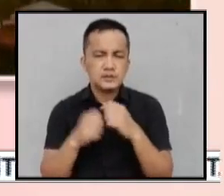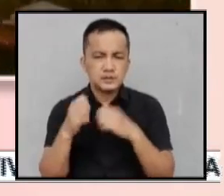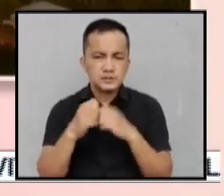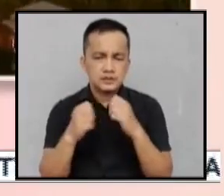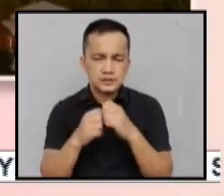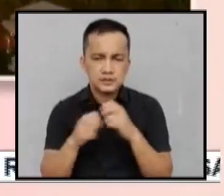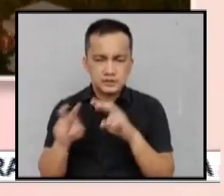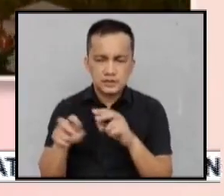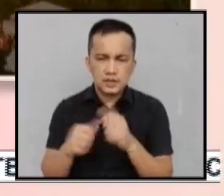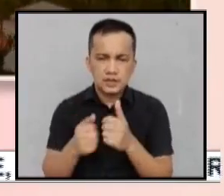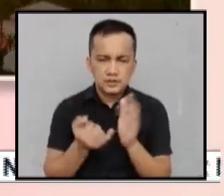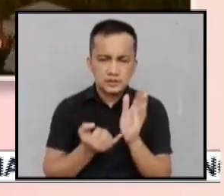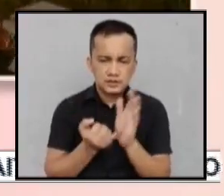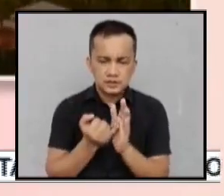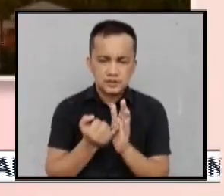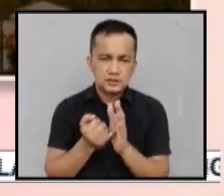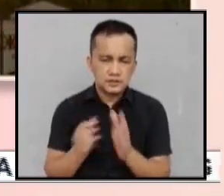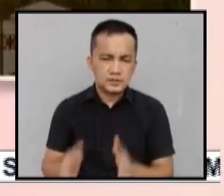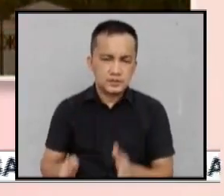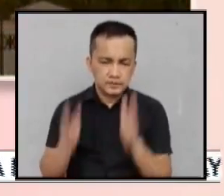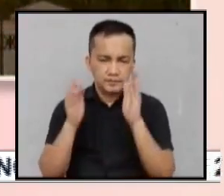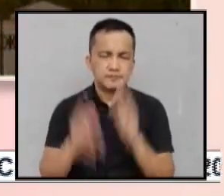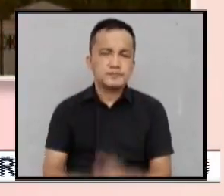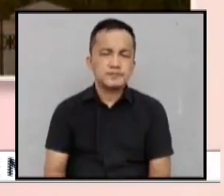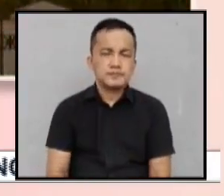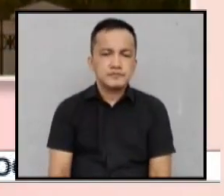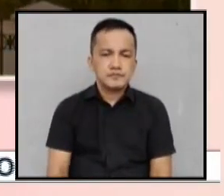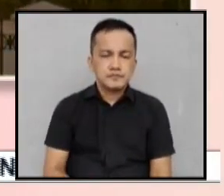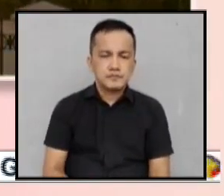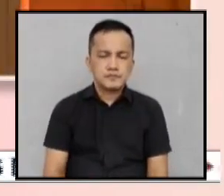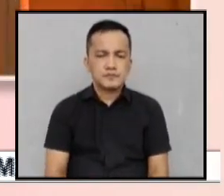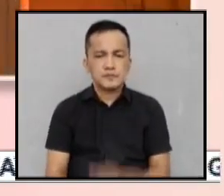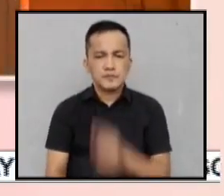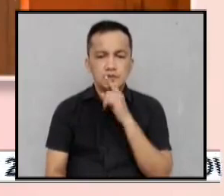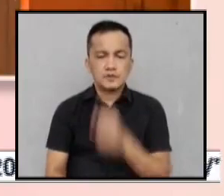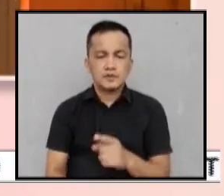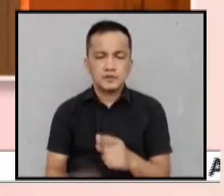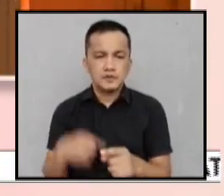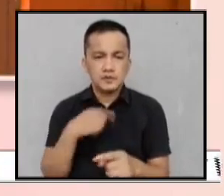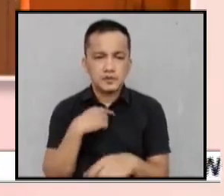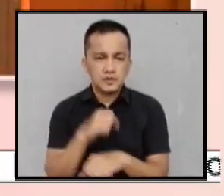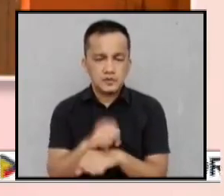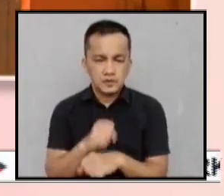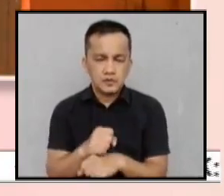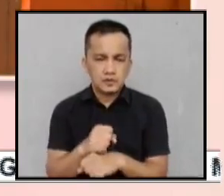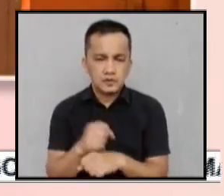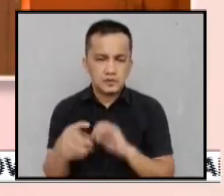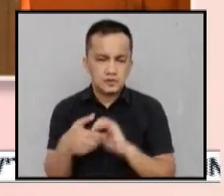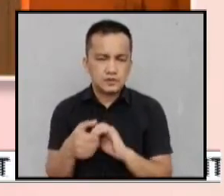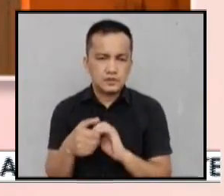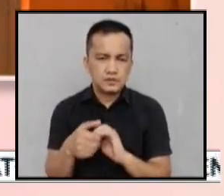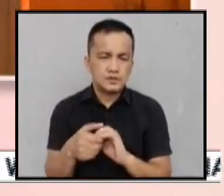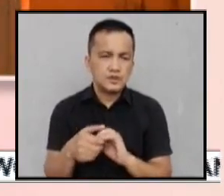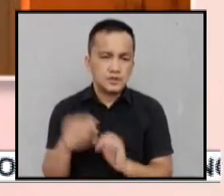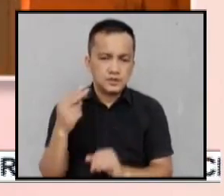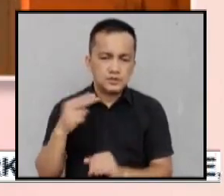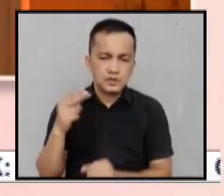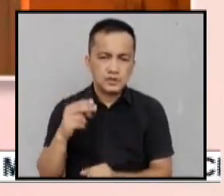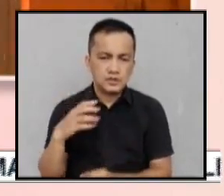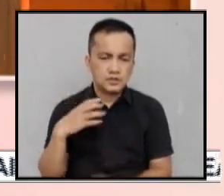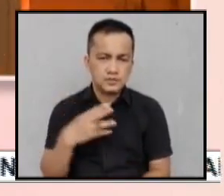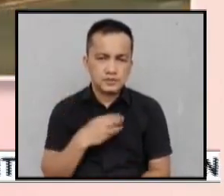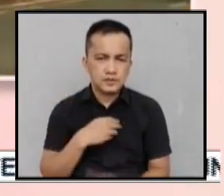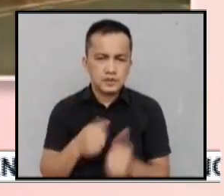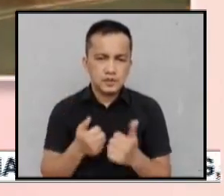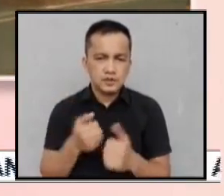the building is. But definitely, we're working hand in hand with the Historical Commission on how this heritage site